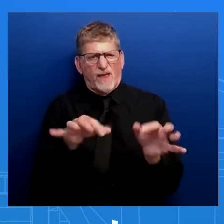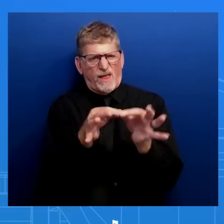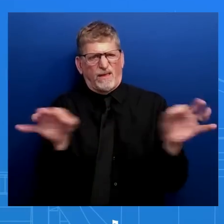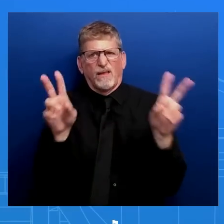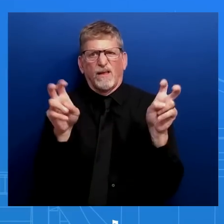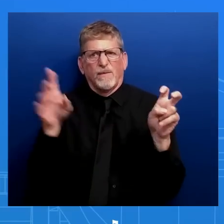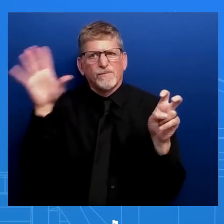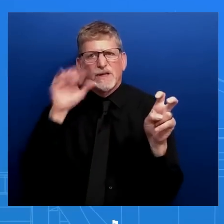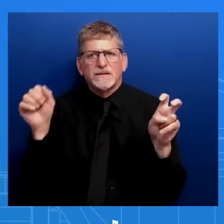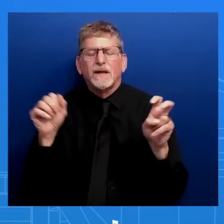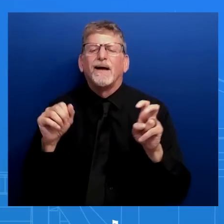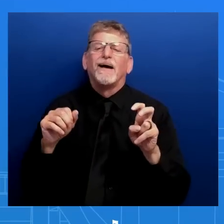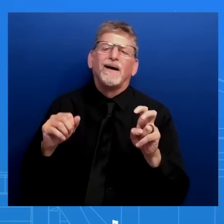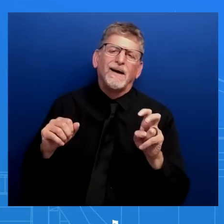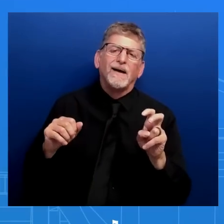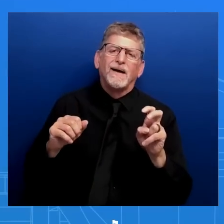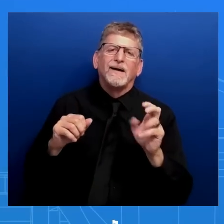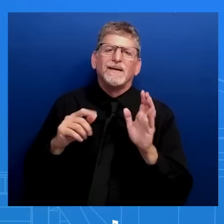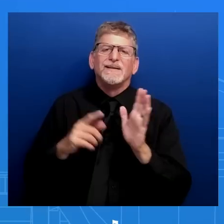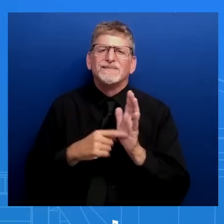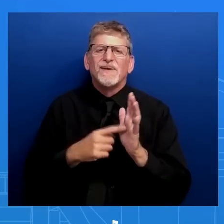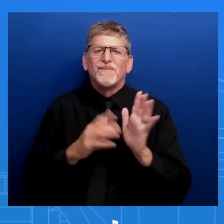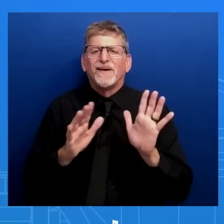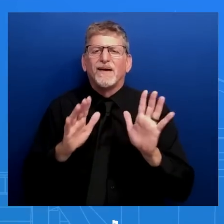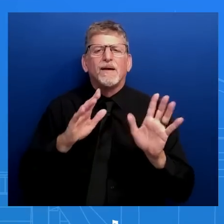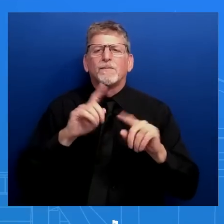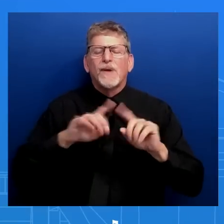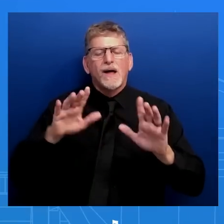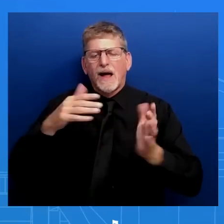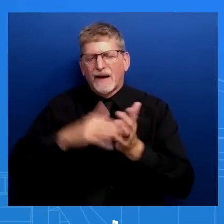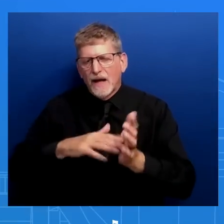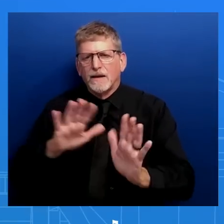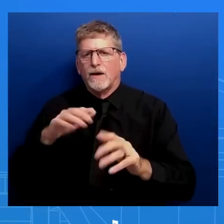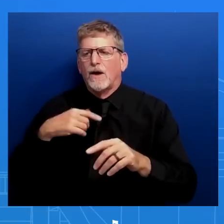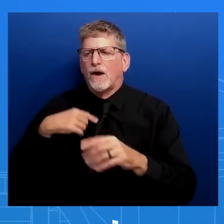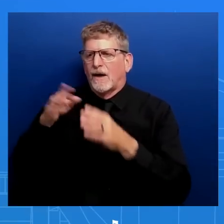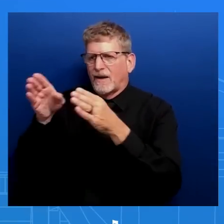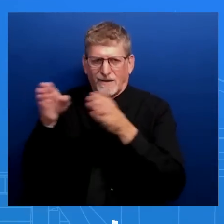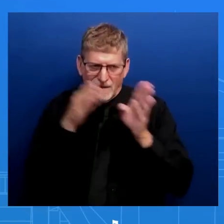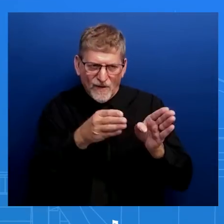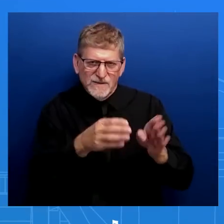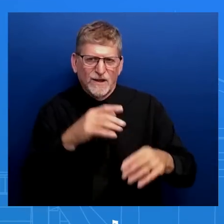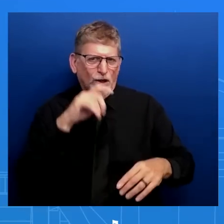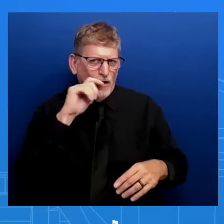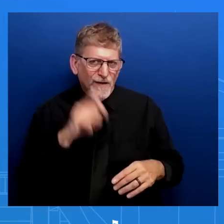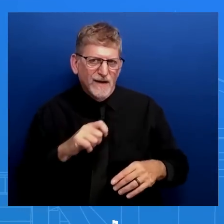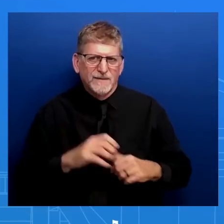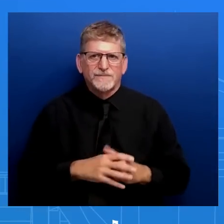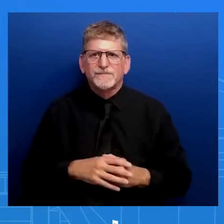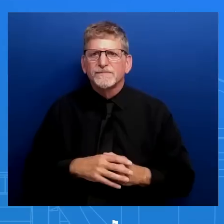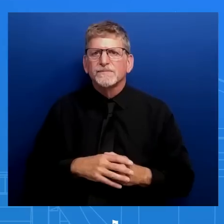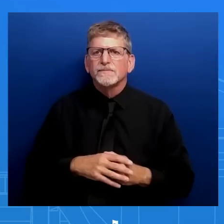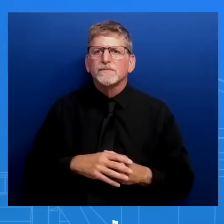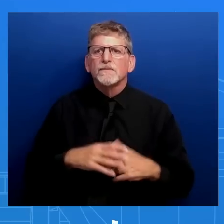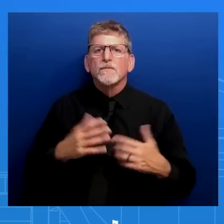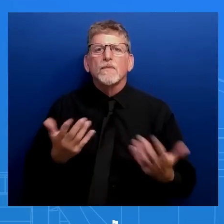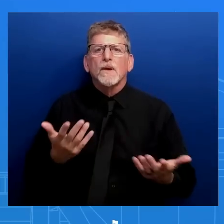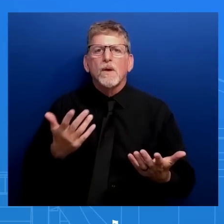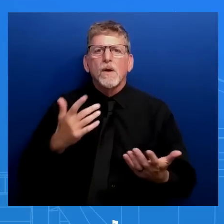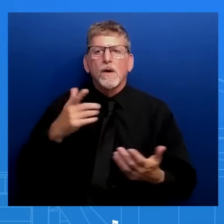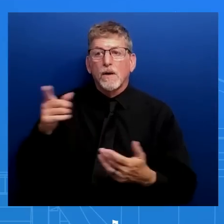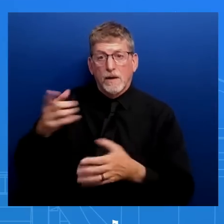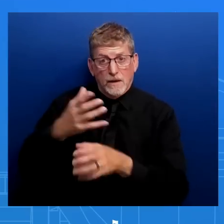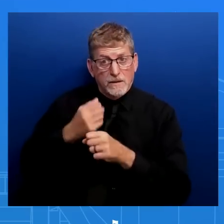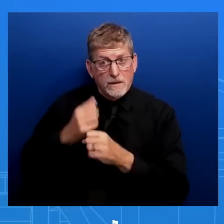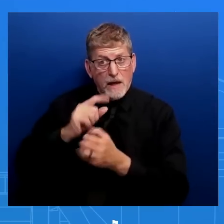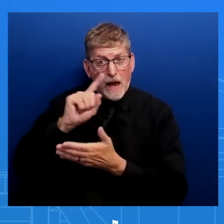sure Ukraine can succeed on the battlefield. What was his demeanor like when he was getting the hour-to-hour updates? Look, I wasn't with the president when he was getting